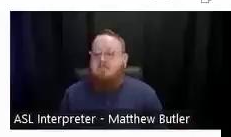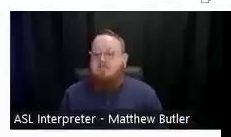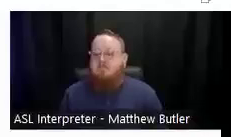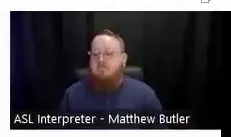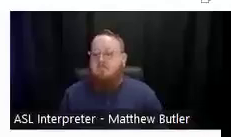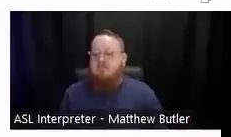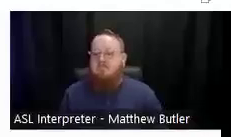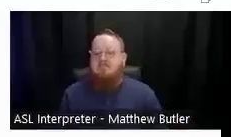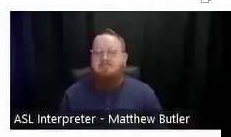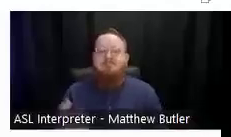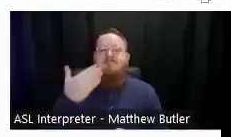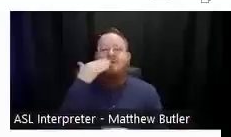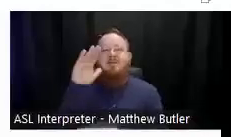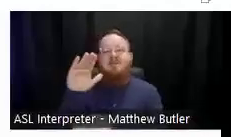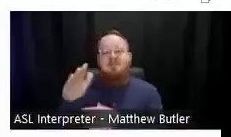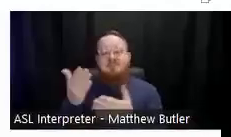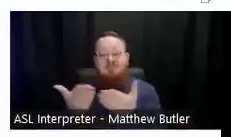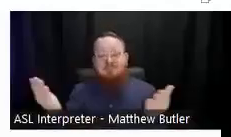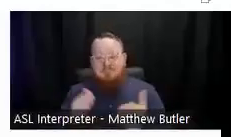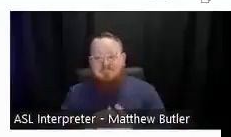Good afternoon, everyone.